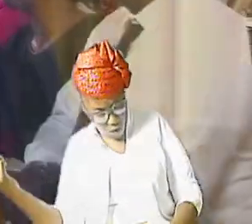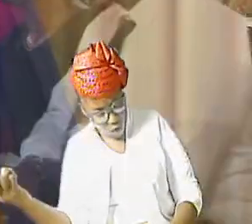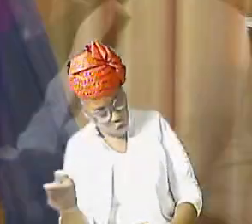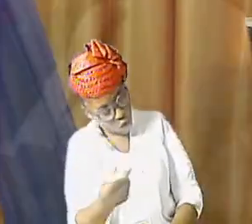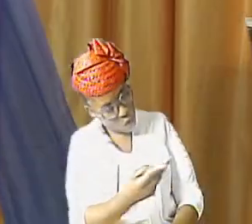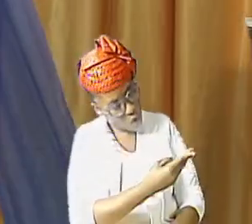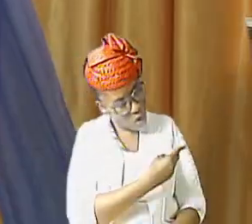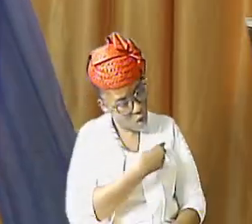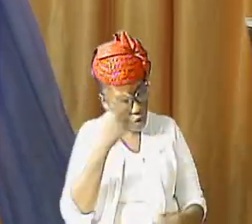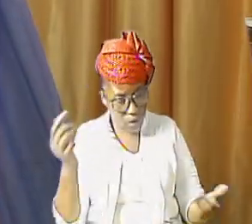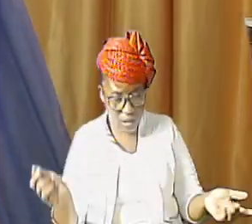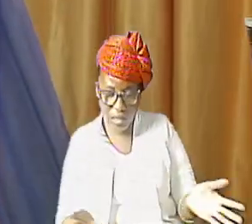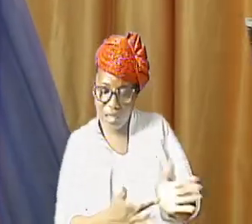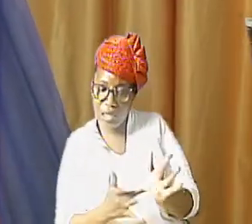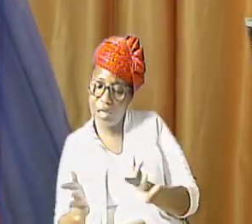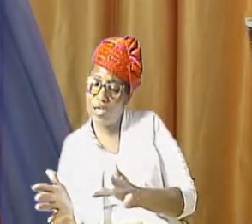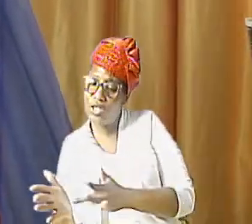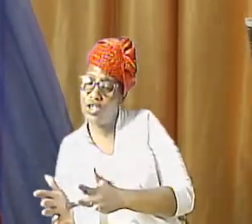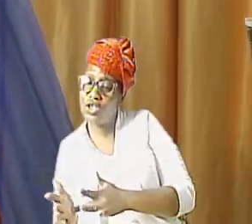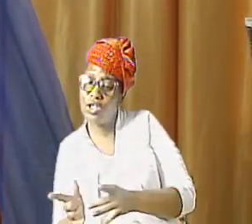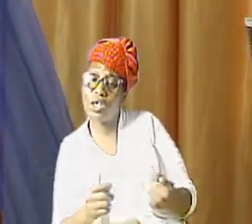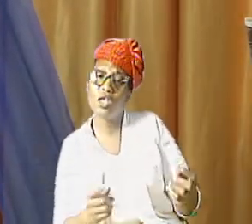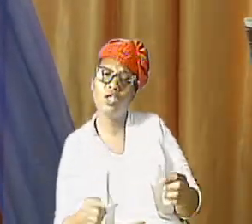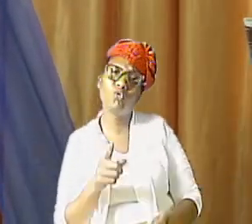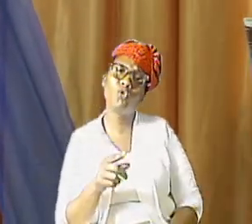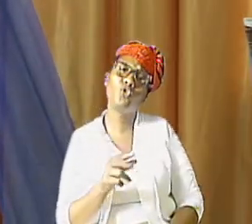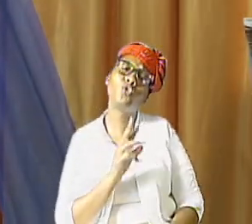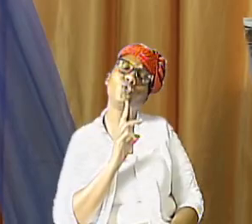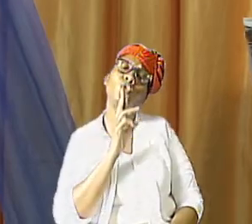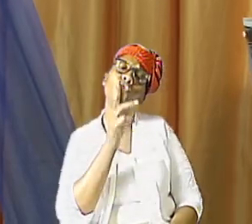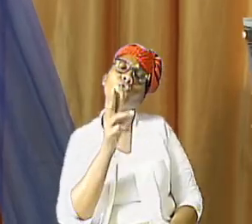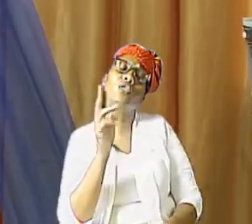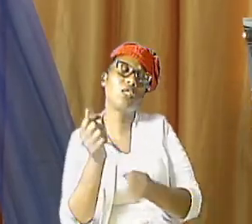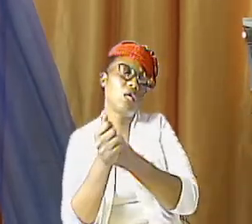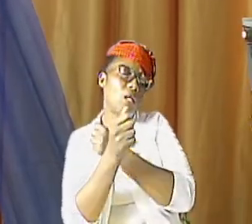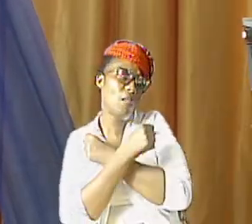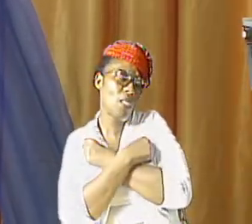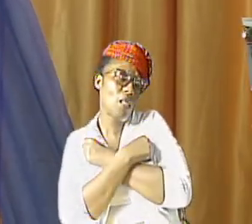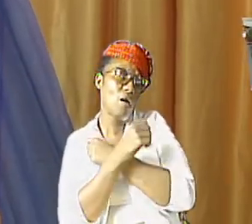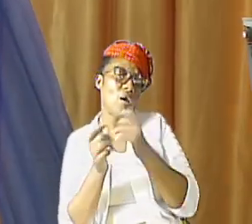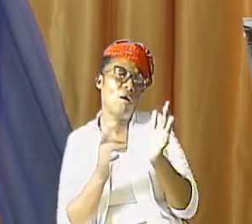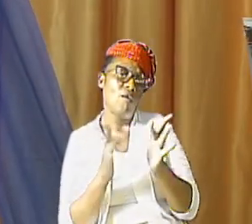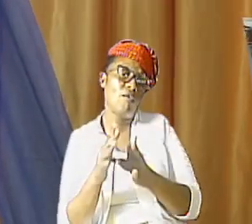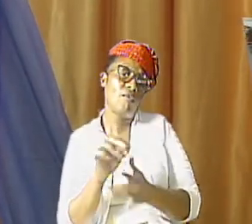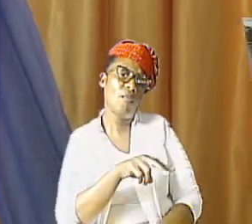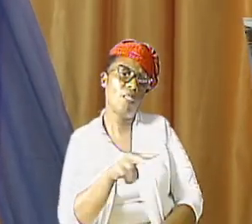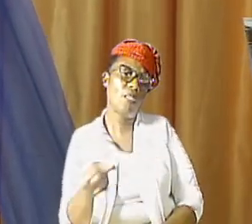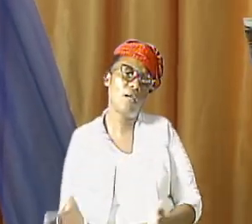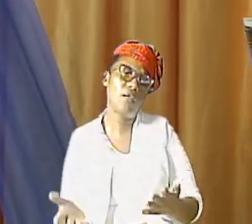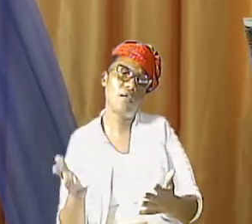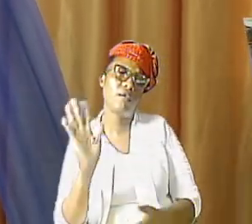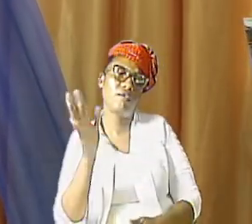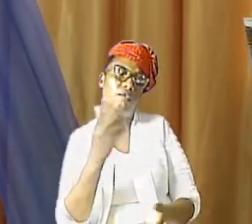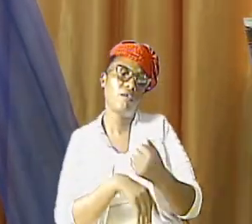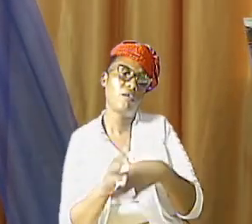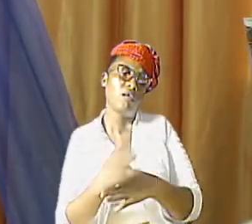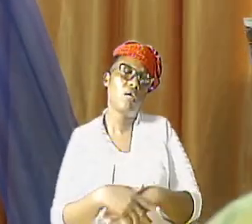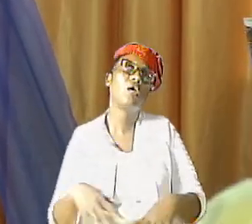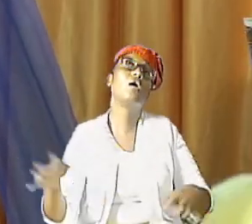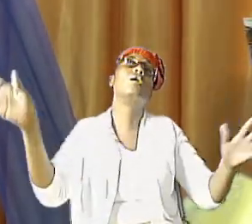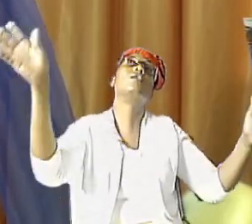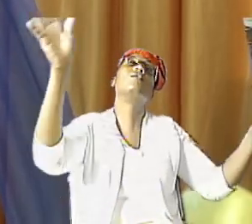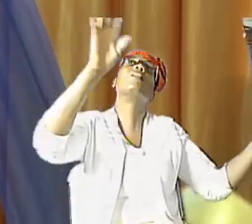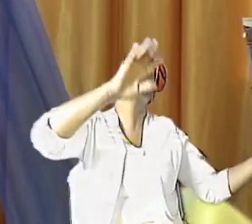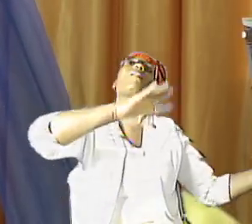Jesus, I love you. Do you love him? Do you really love him today? Hallelujah. Let me ask you just to stand right now. Just lift your hands. Wave them